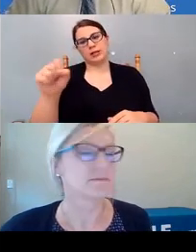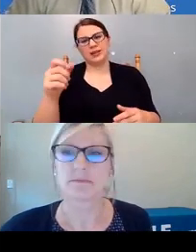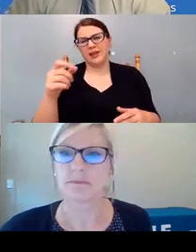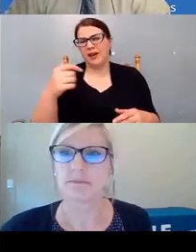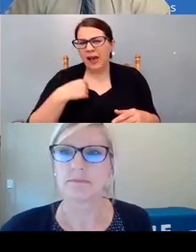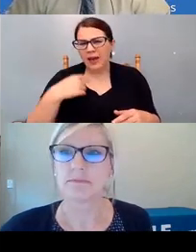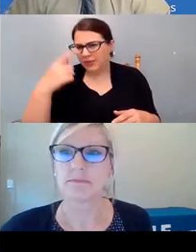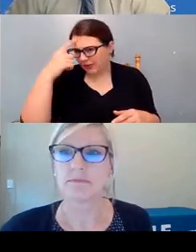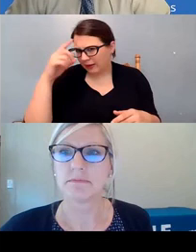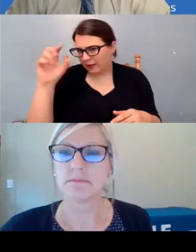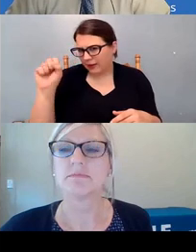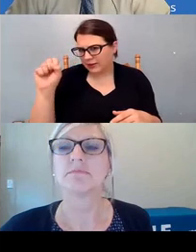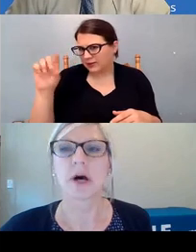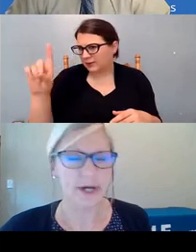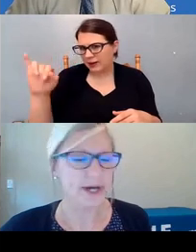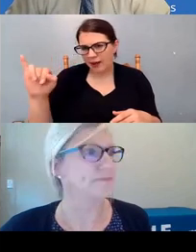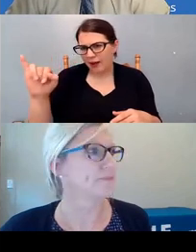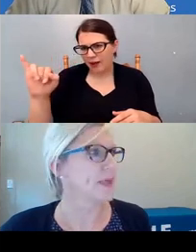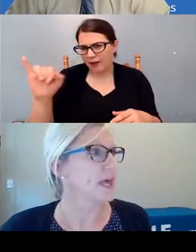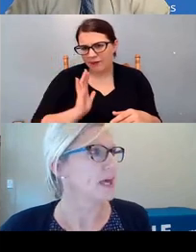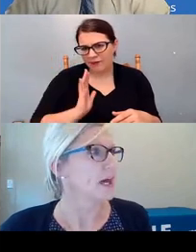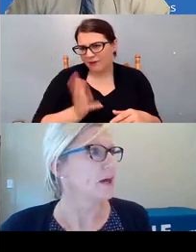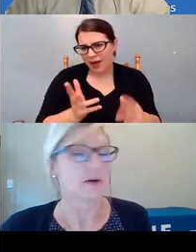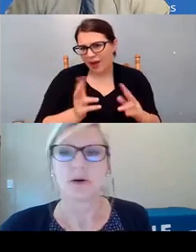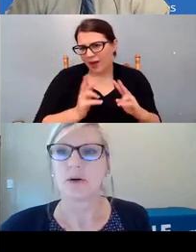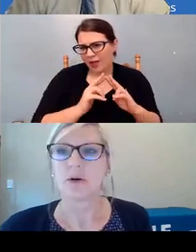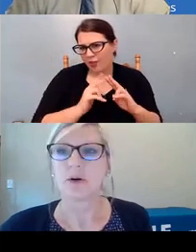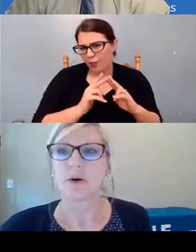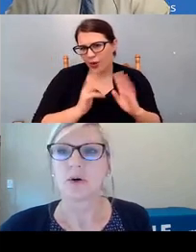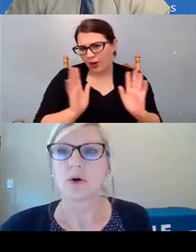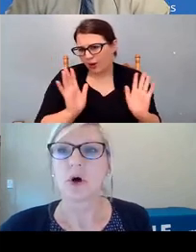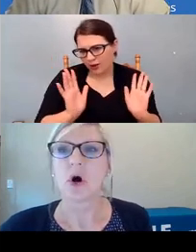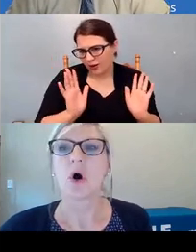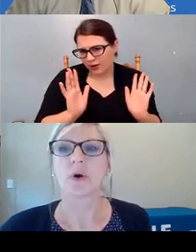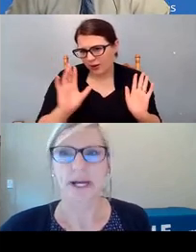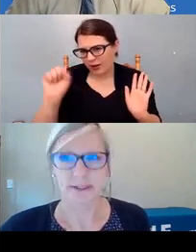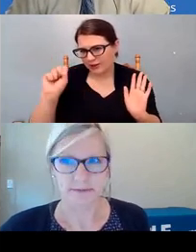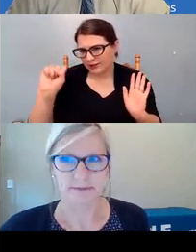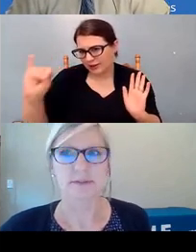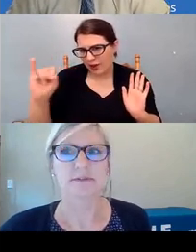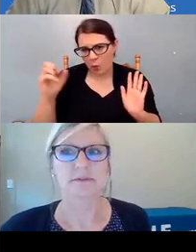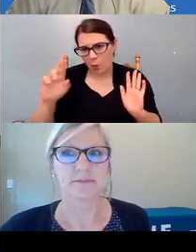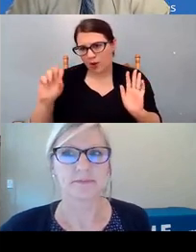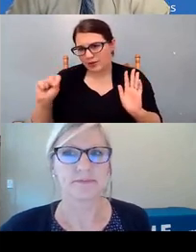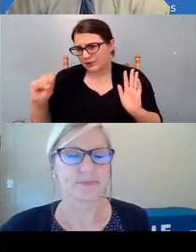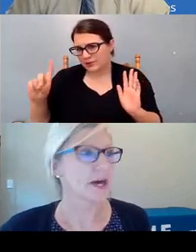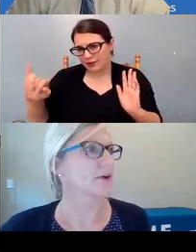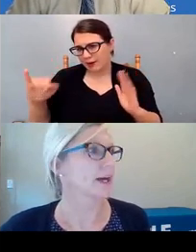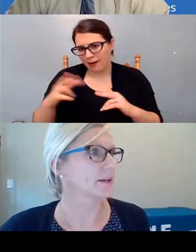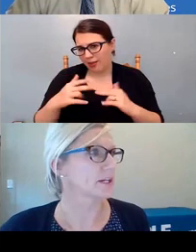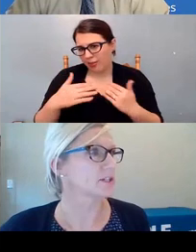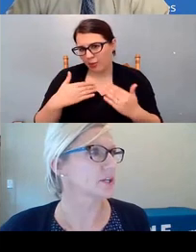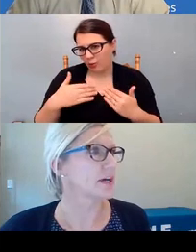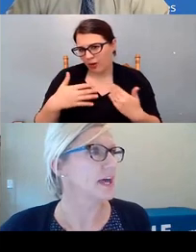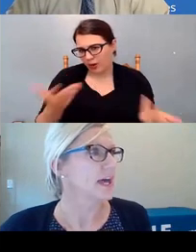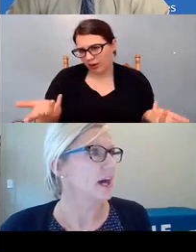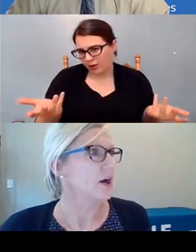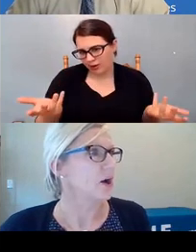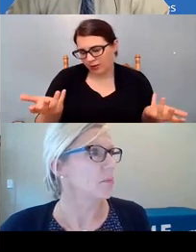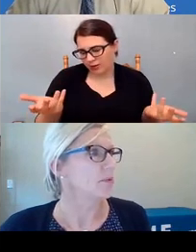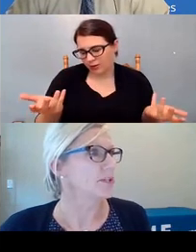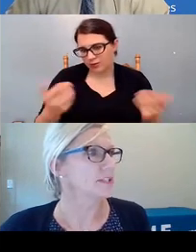SSDI one could be fine as well. Okay. Under both circumstances, they're eligible. So that's the important part. Okay,